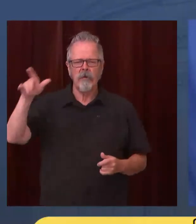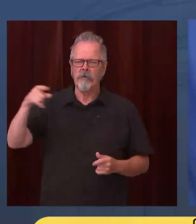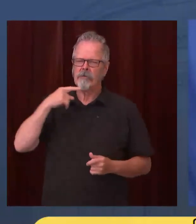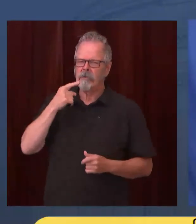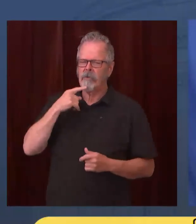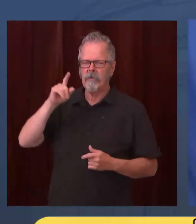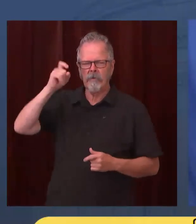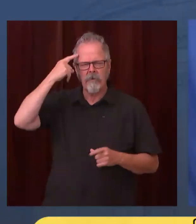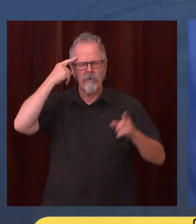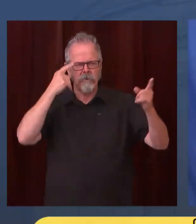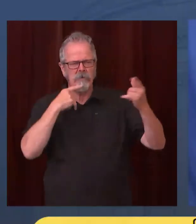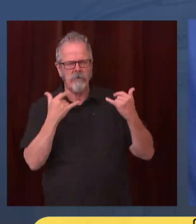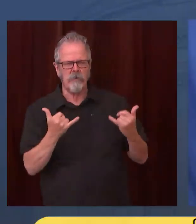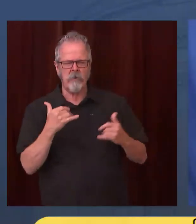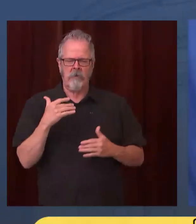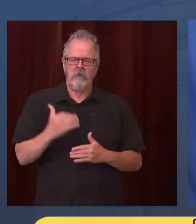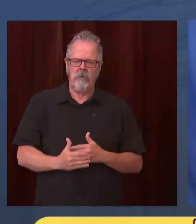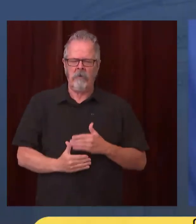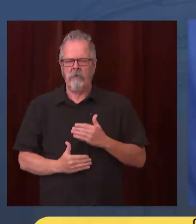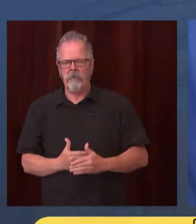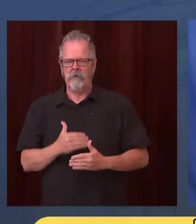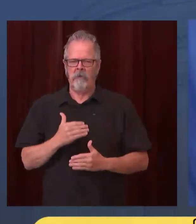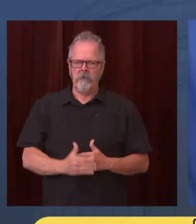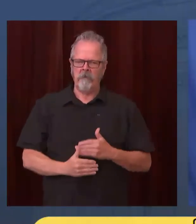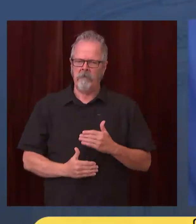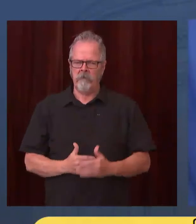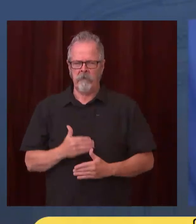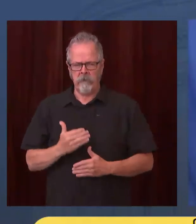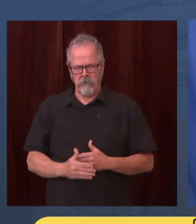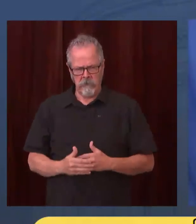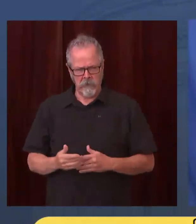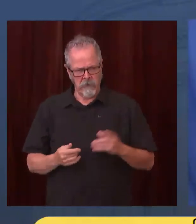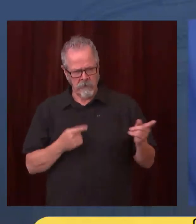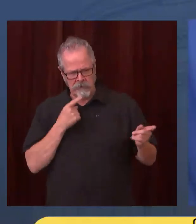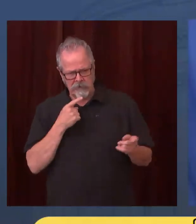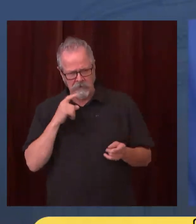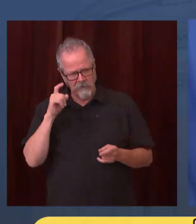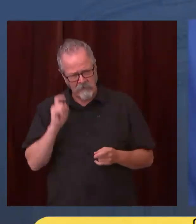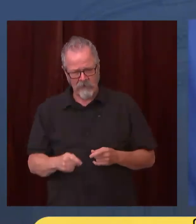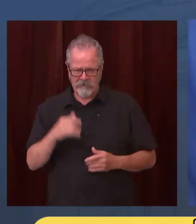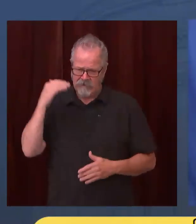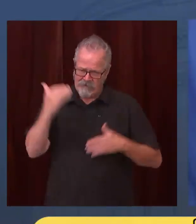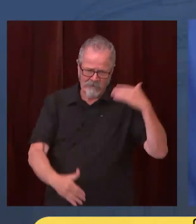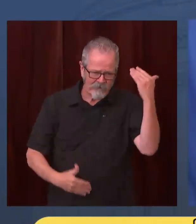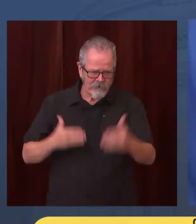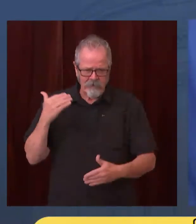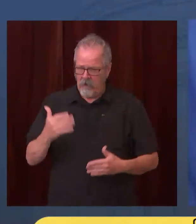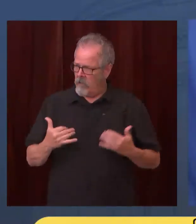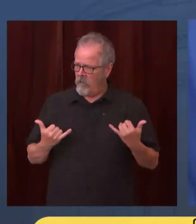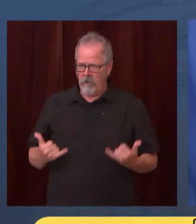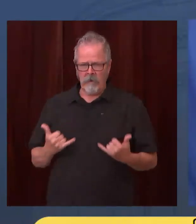September. Why aren't you doing more, such as limiting capacity in stores and restaurants? Because we're doing the things that we know that